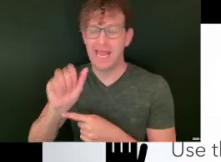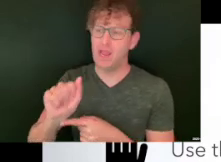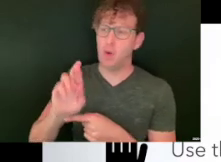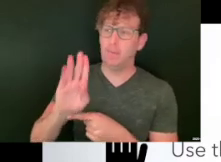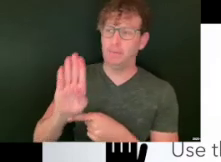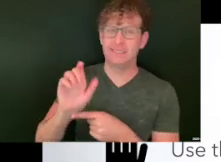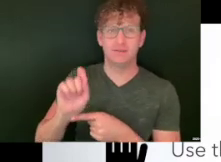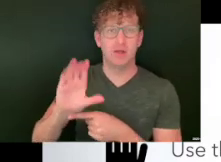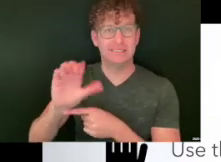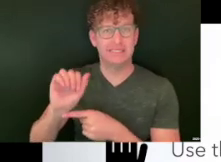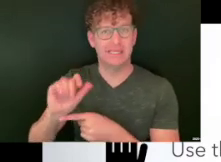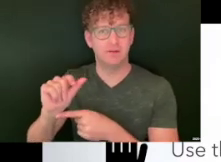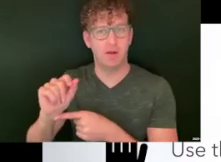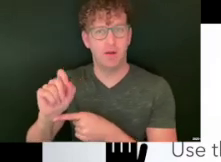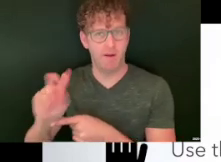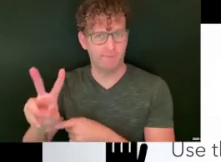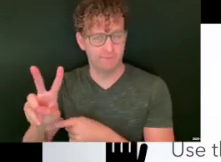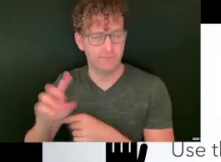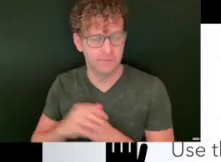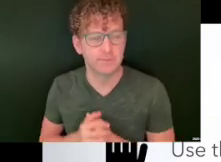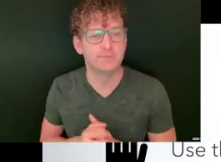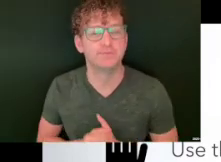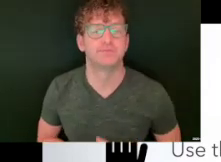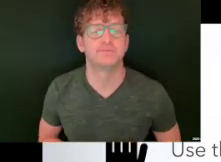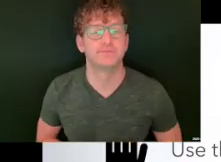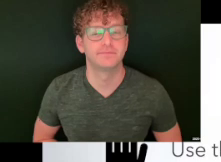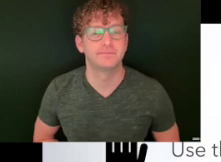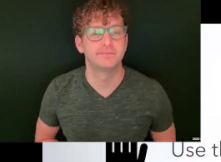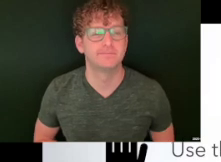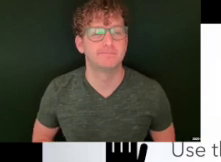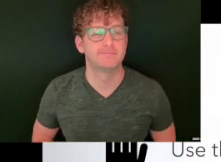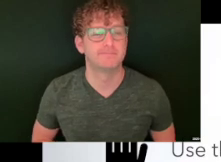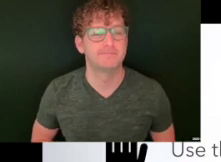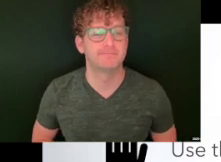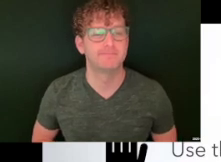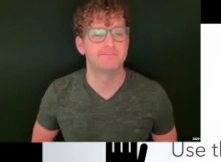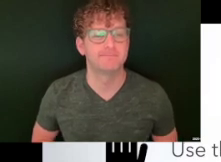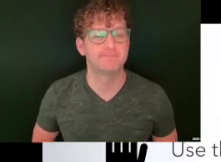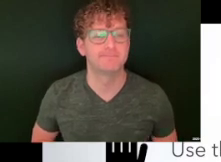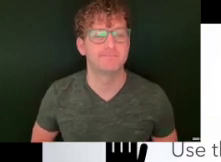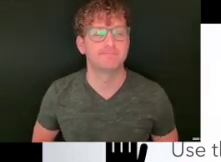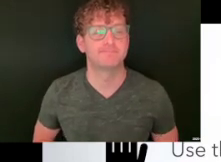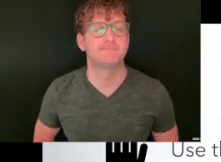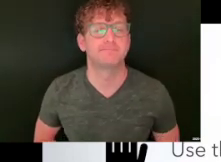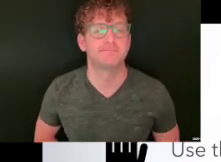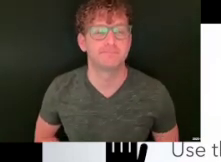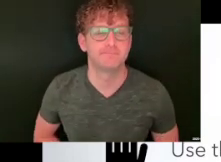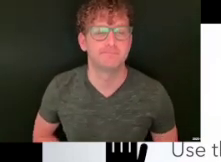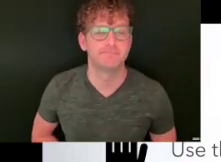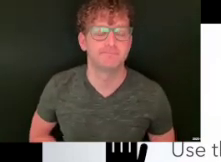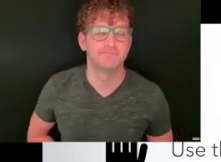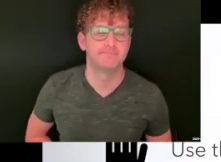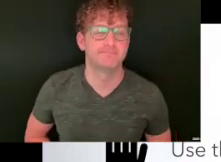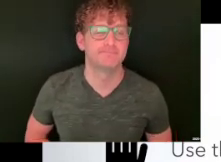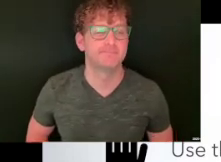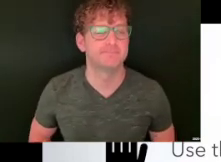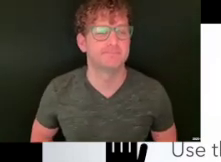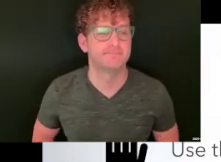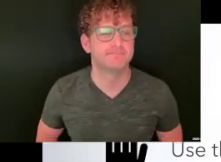And as for the press release, we did just run into a little bit